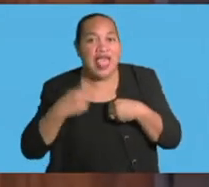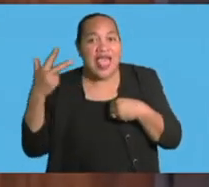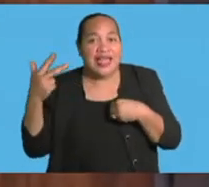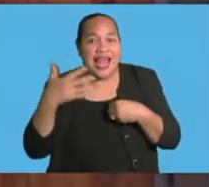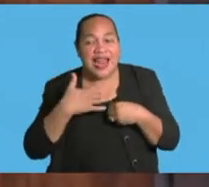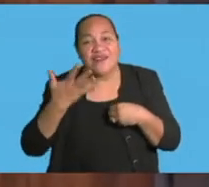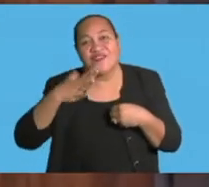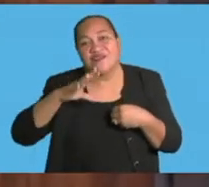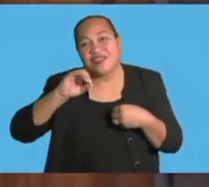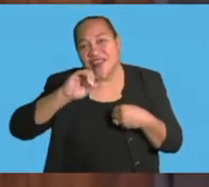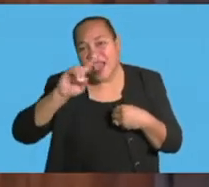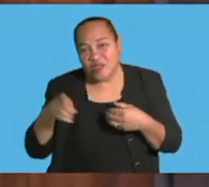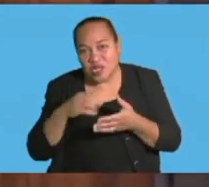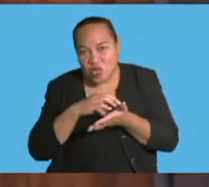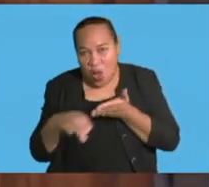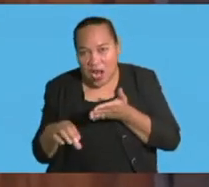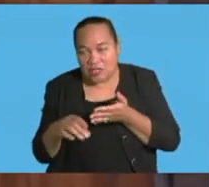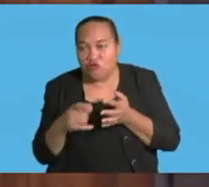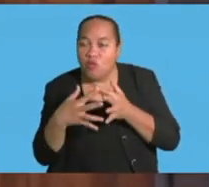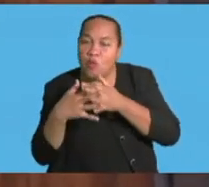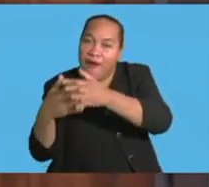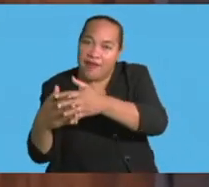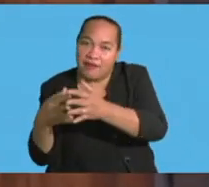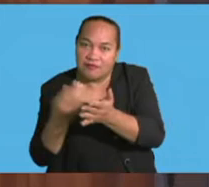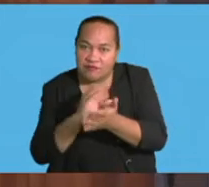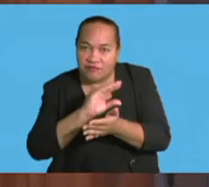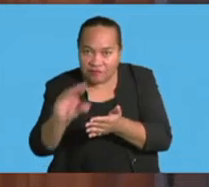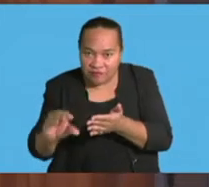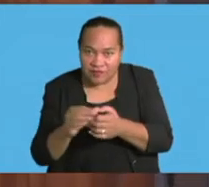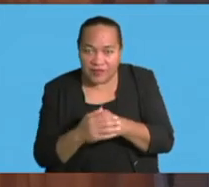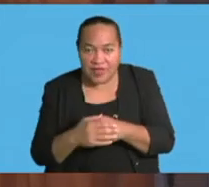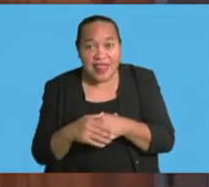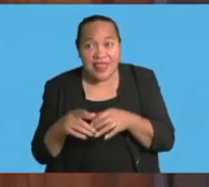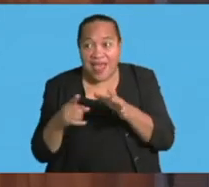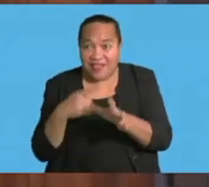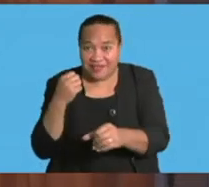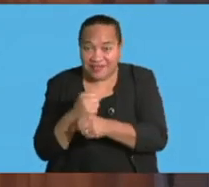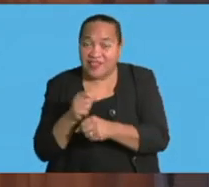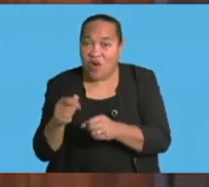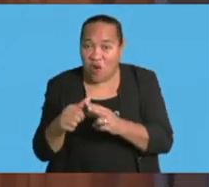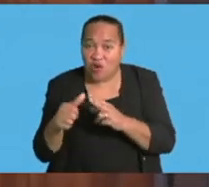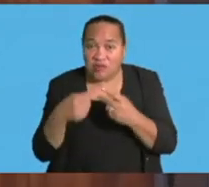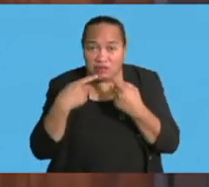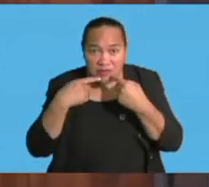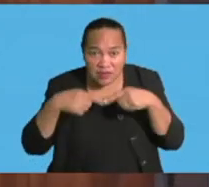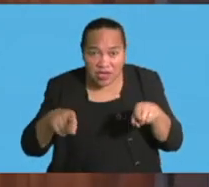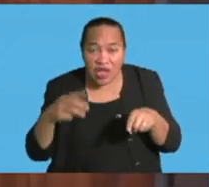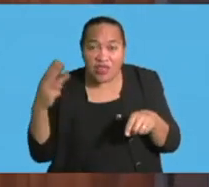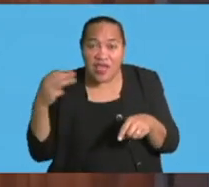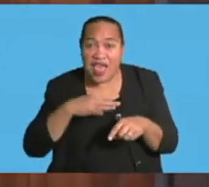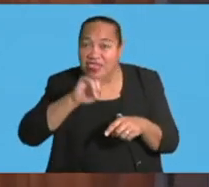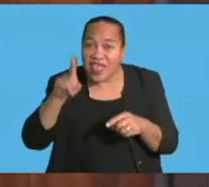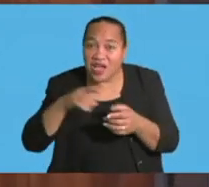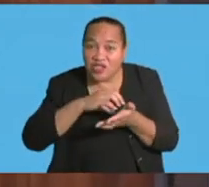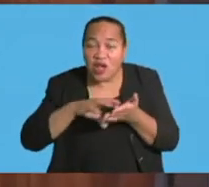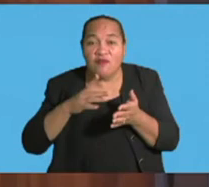$850,000. Mr. Speaker, sir, the Honourable Minister for Economy had also announced that $300,000 would be allocated within the bus